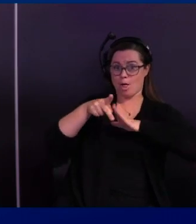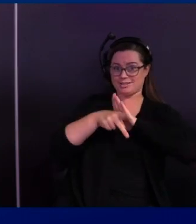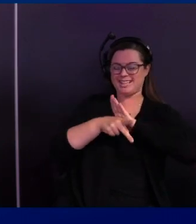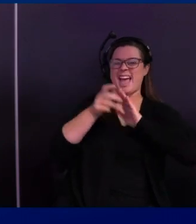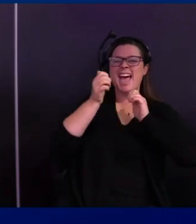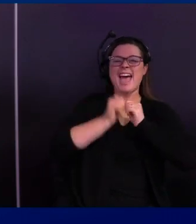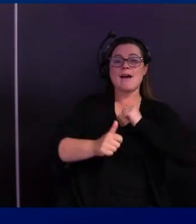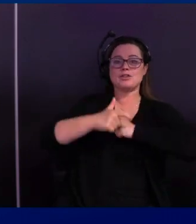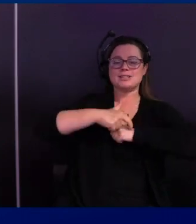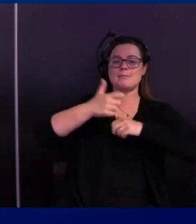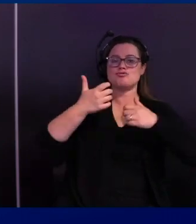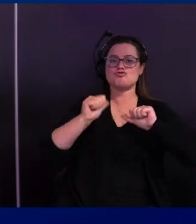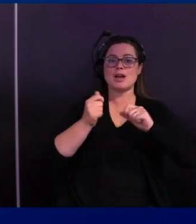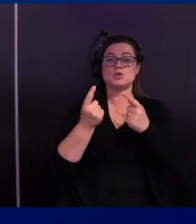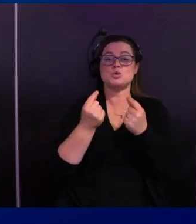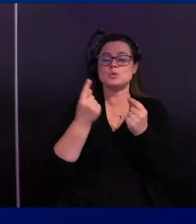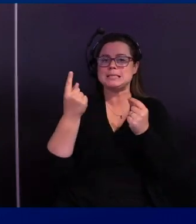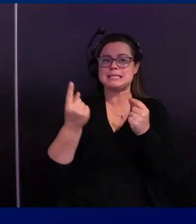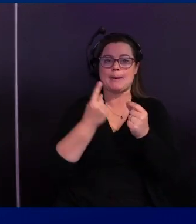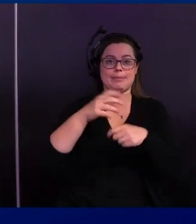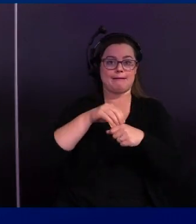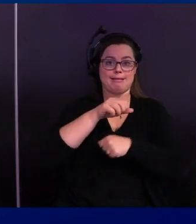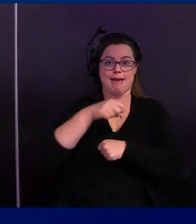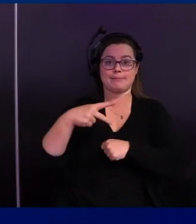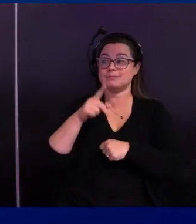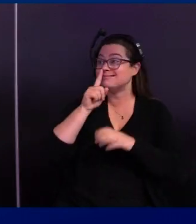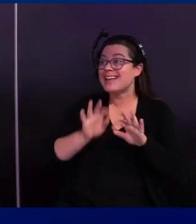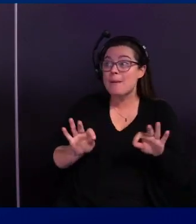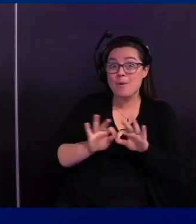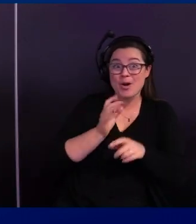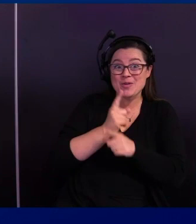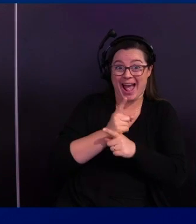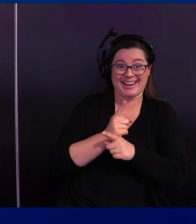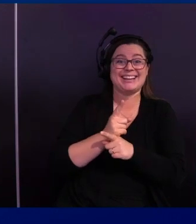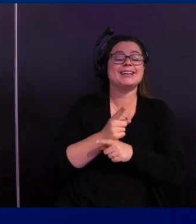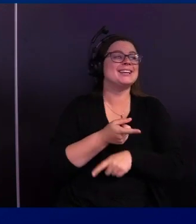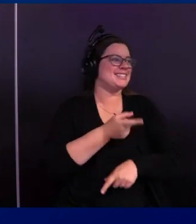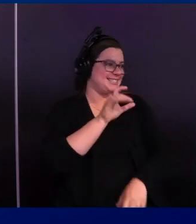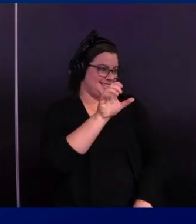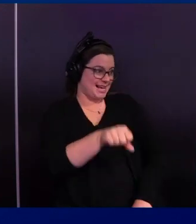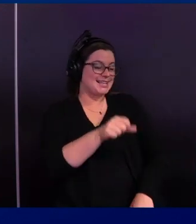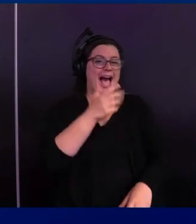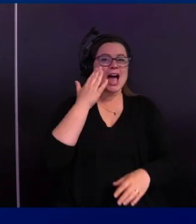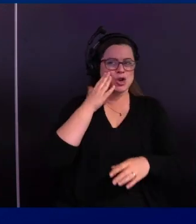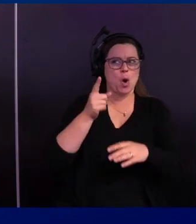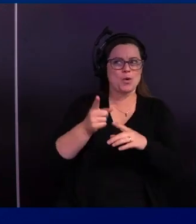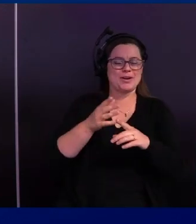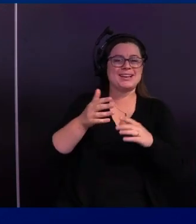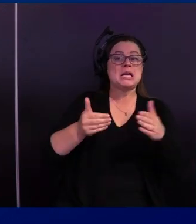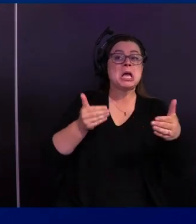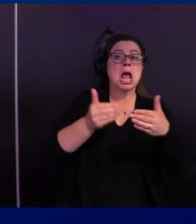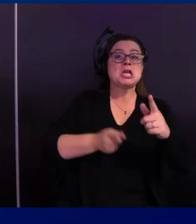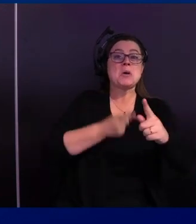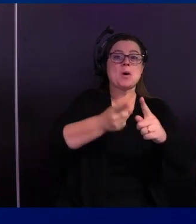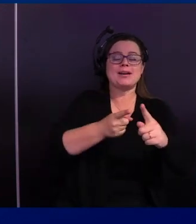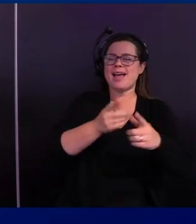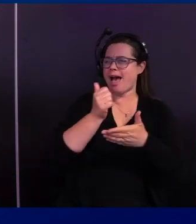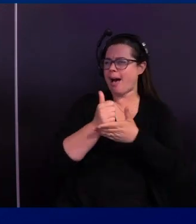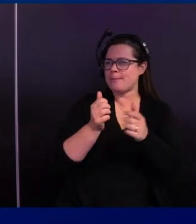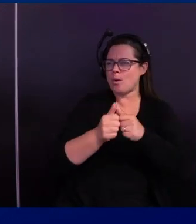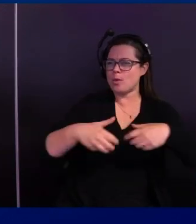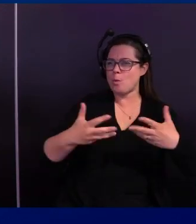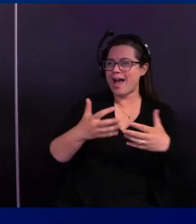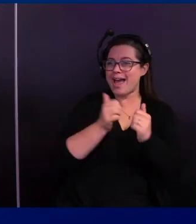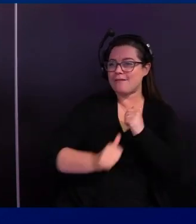a user tries to do something in the application. And that's important, because I know where you're going to go with this. What does that help with, that each and